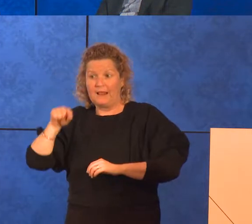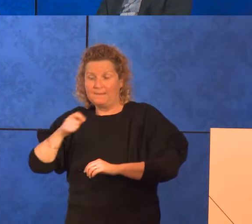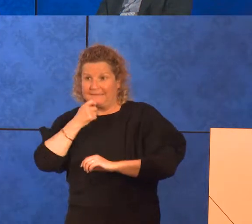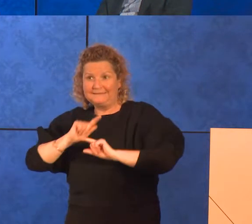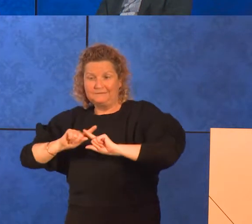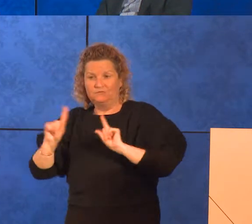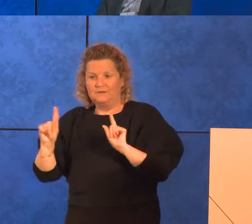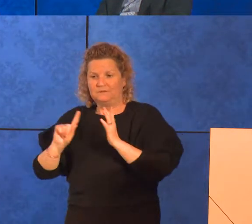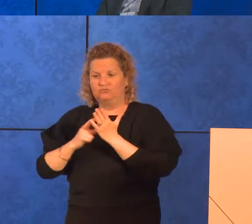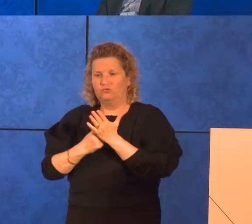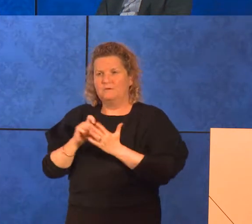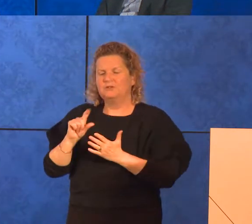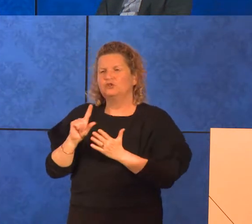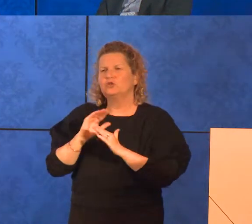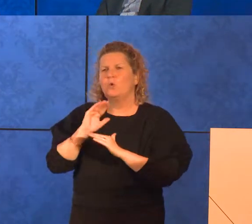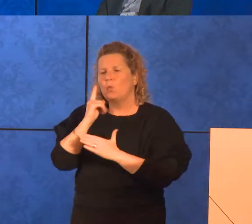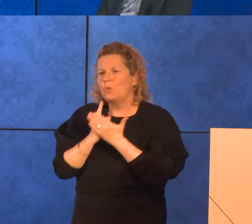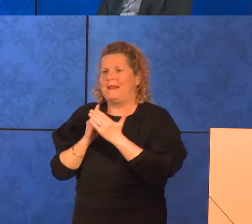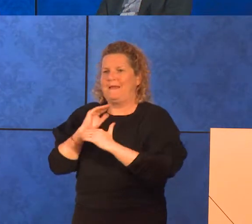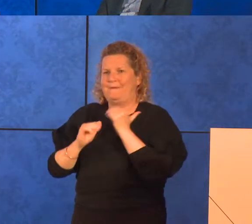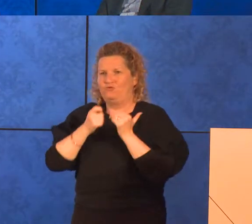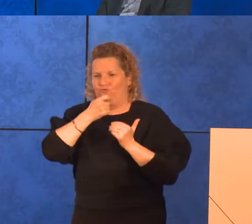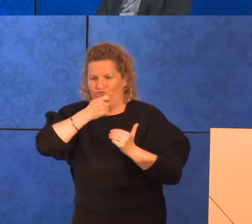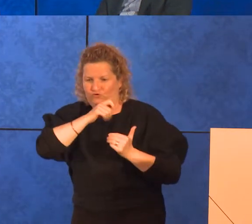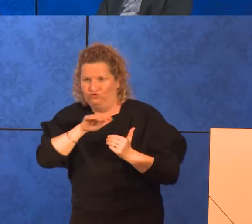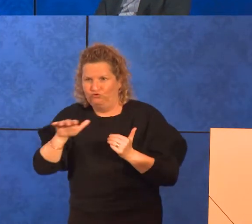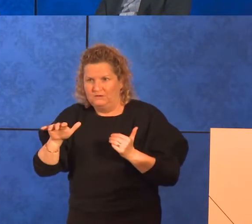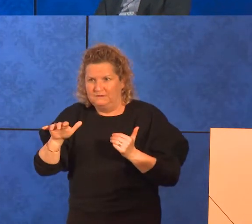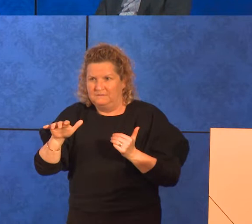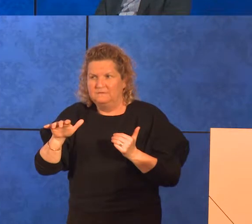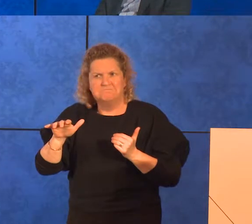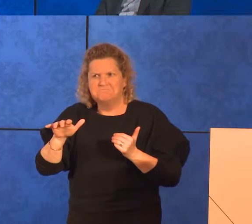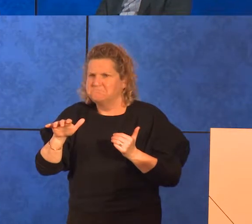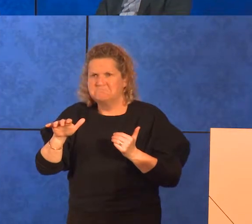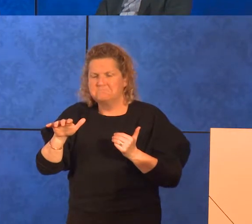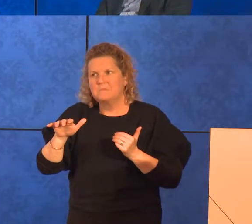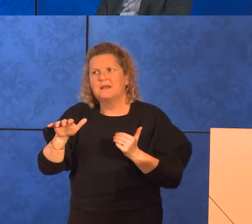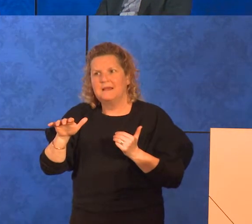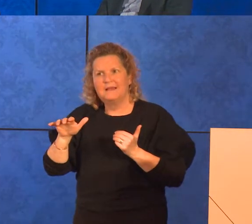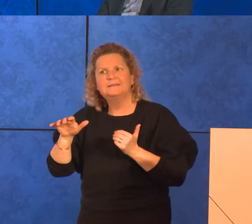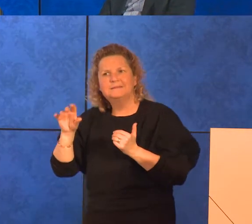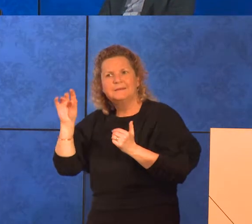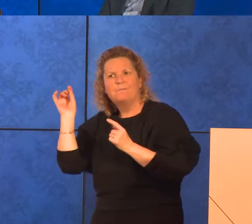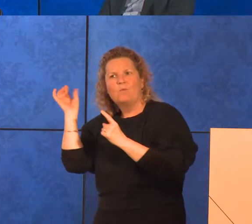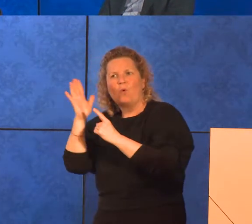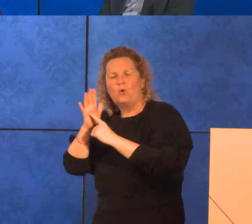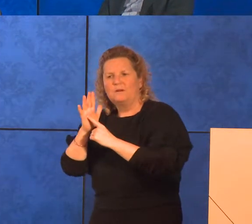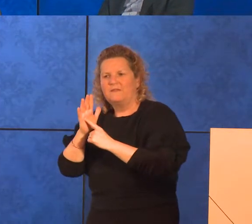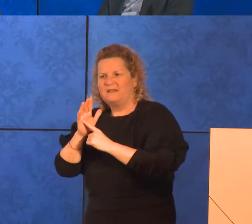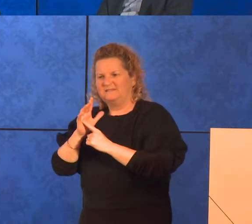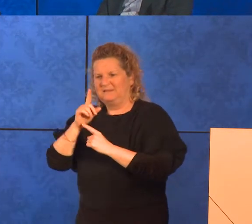Commission is not just about children. And so it's really important that we're recognising that people are whole